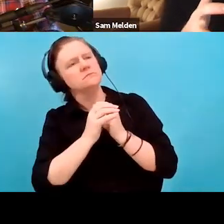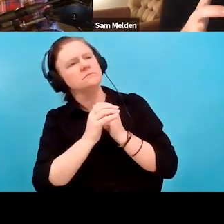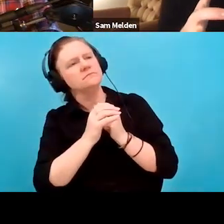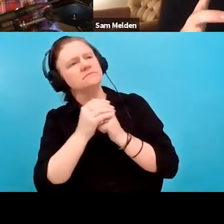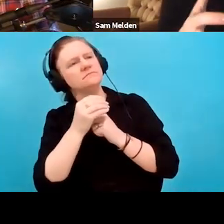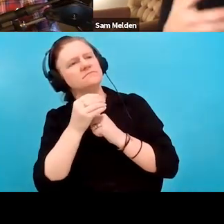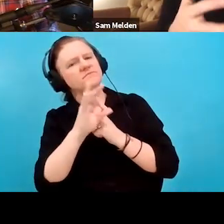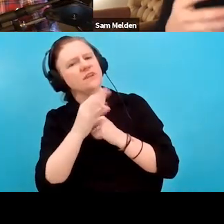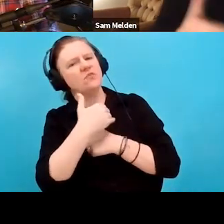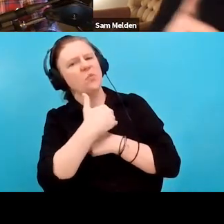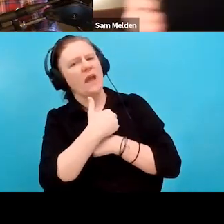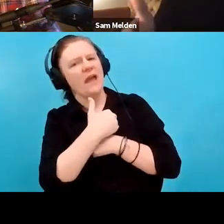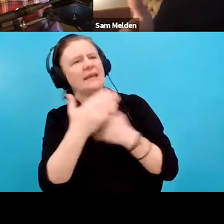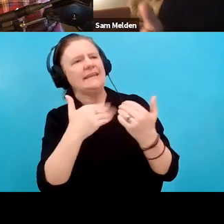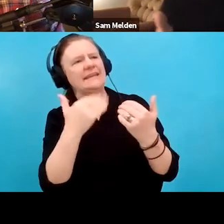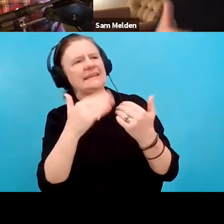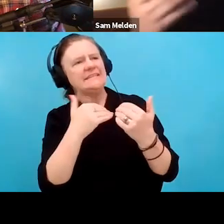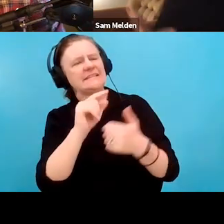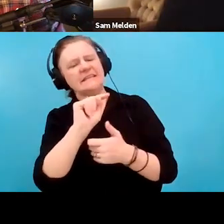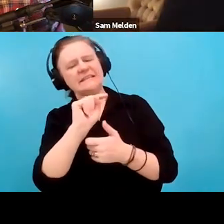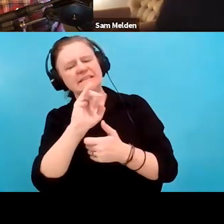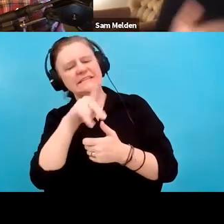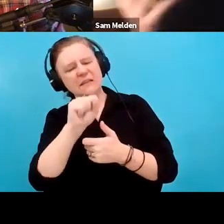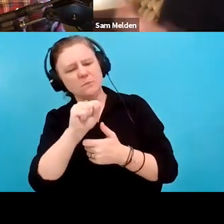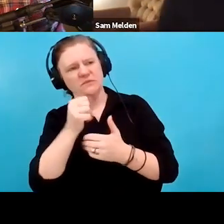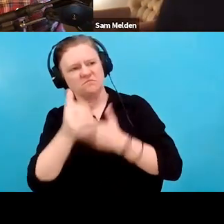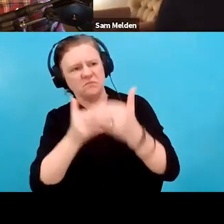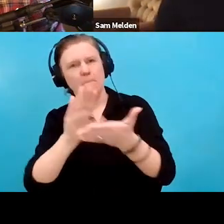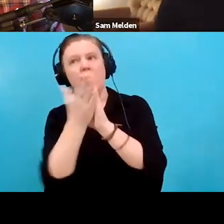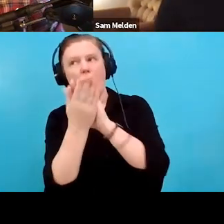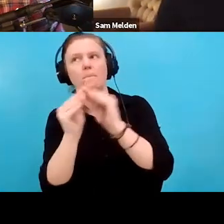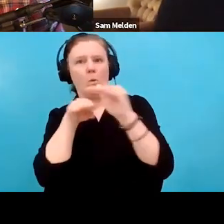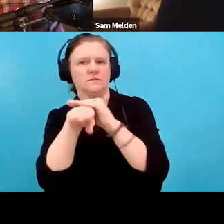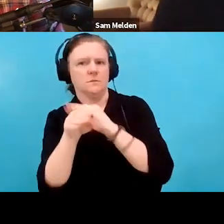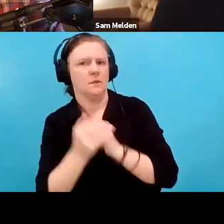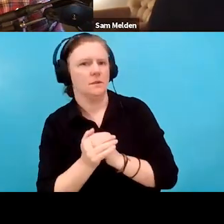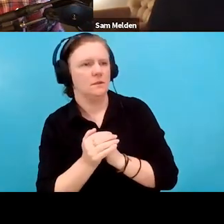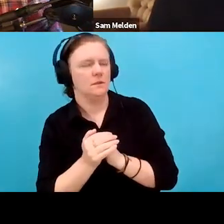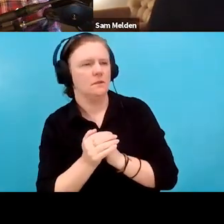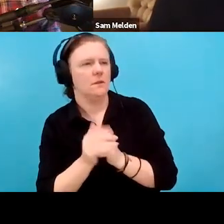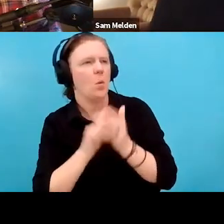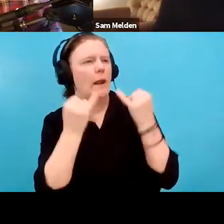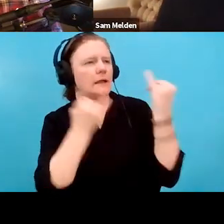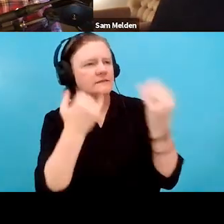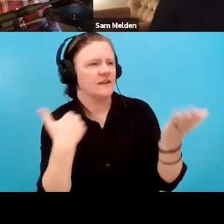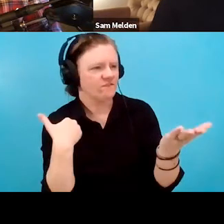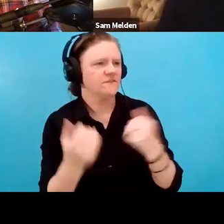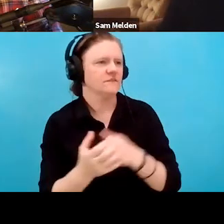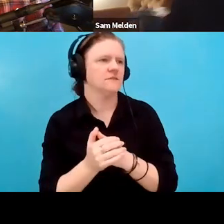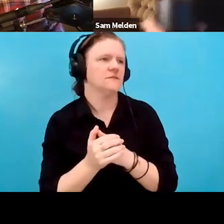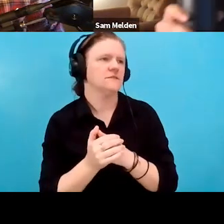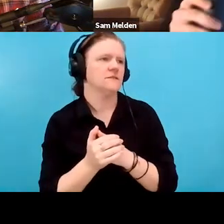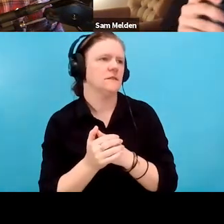couple kind of easy next steps to take. So as you think about that, what tips might you have for us?